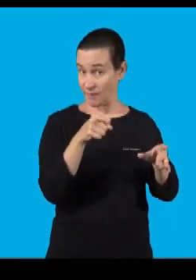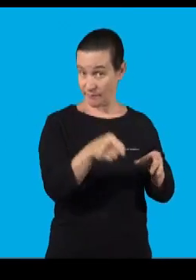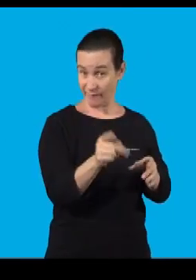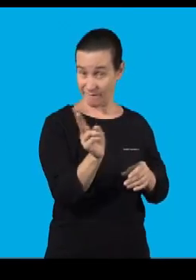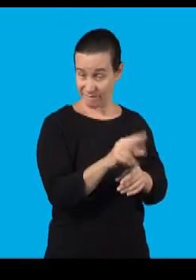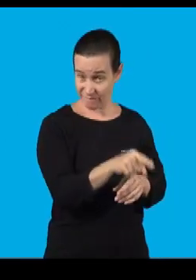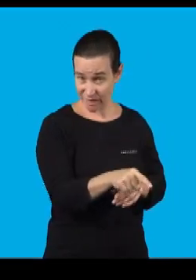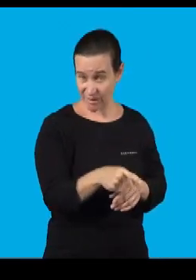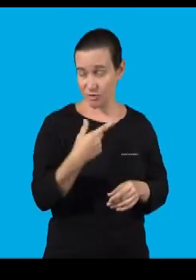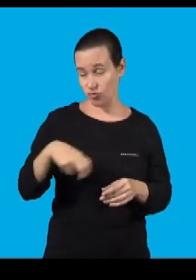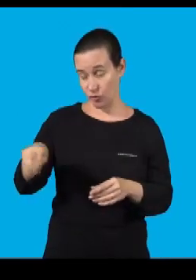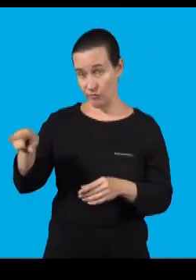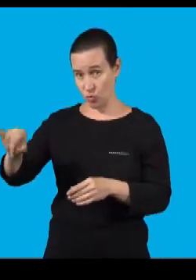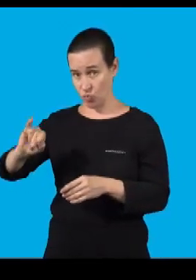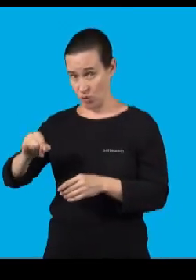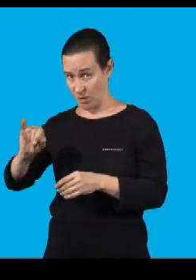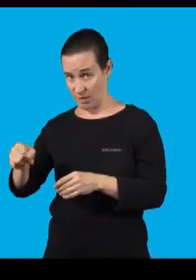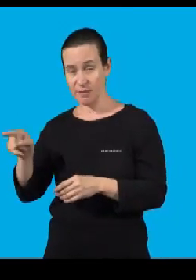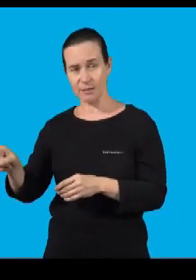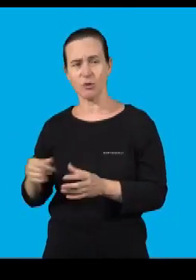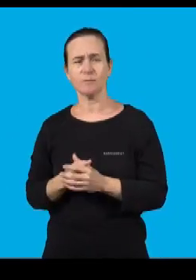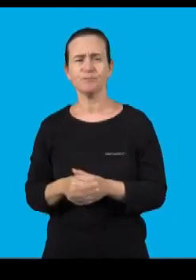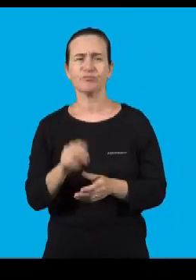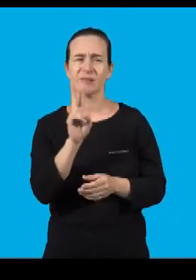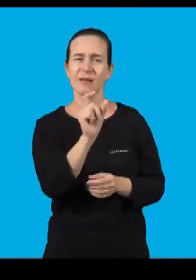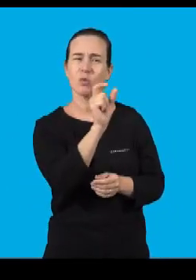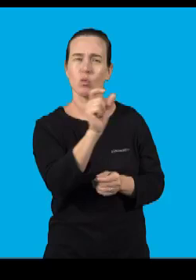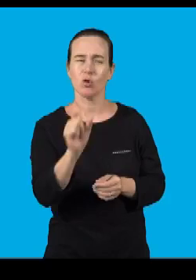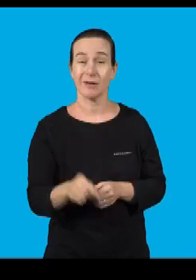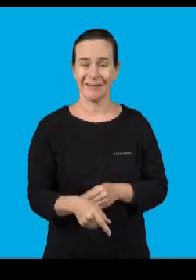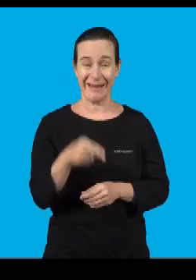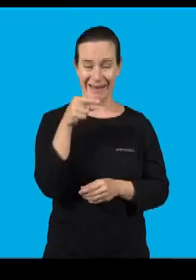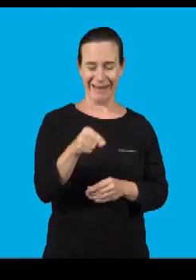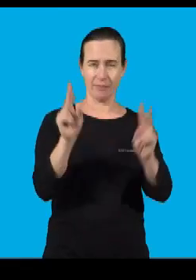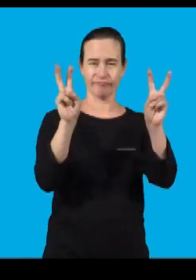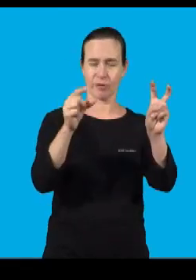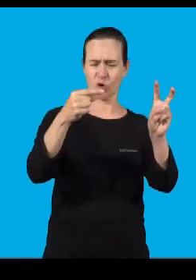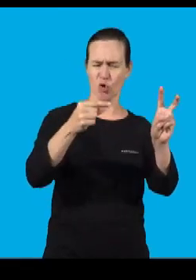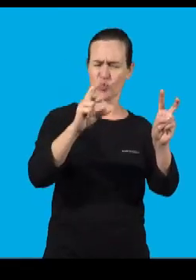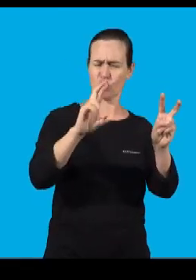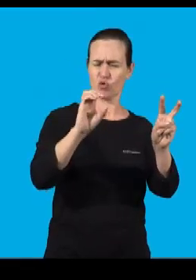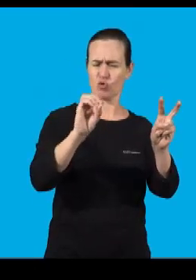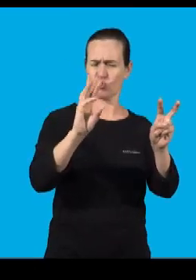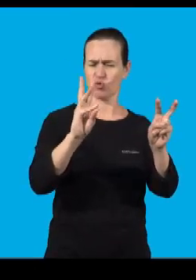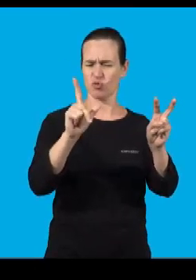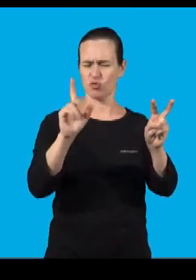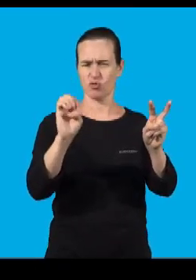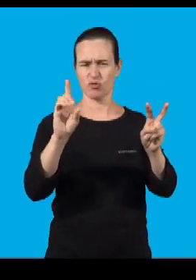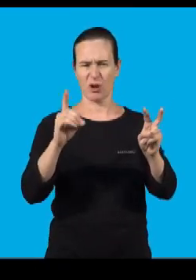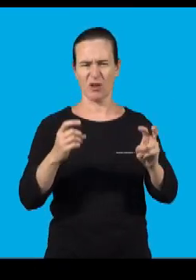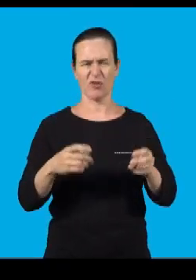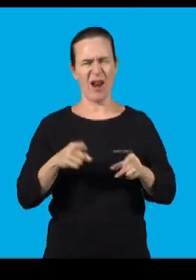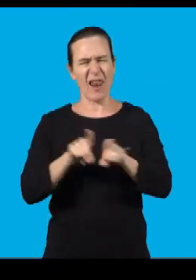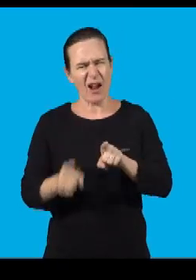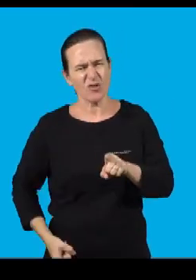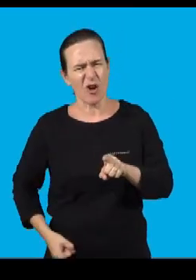He's leaving his rural village to Johannesburg. Look at the effective diction for he growled, all right? It